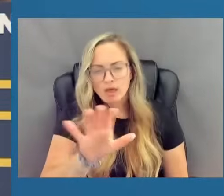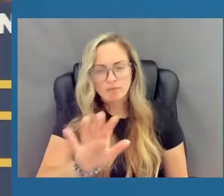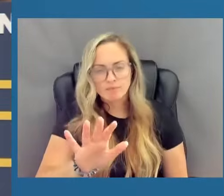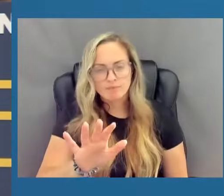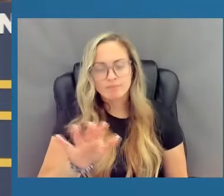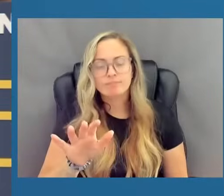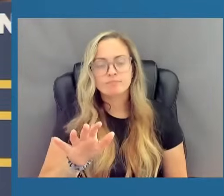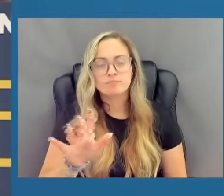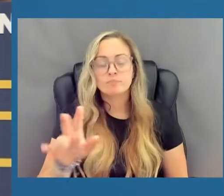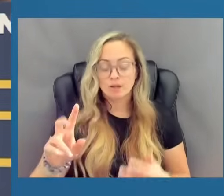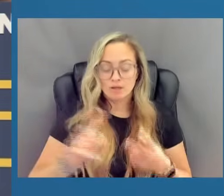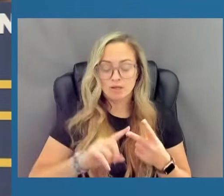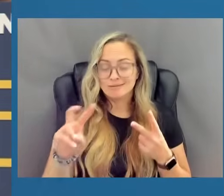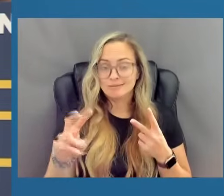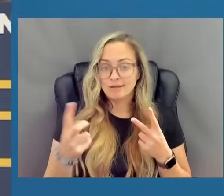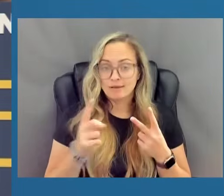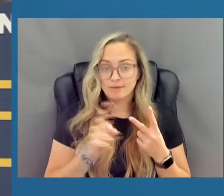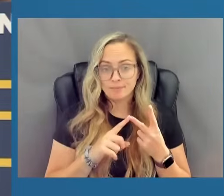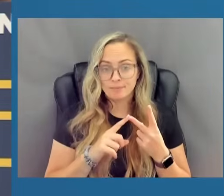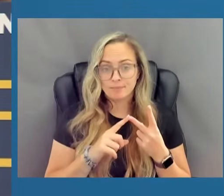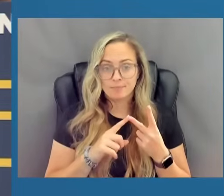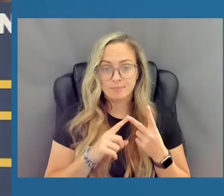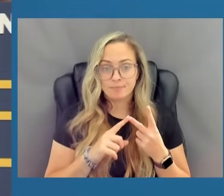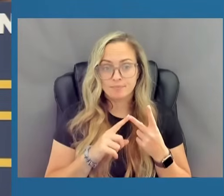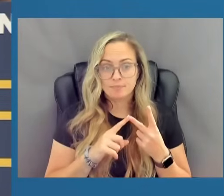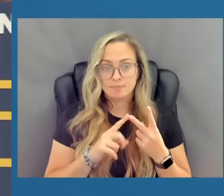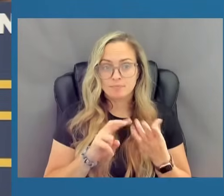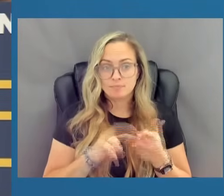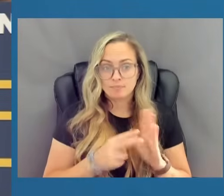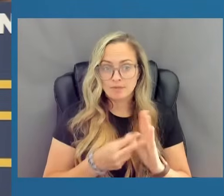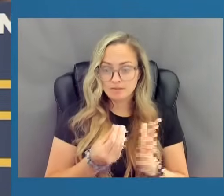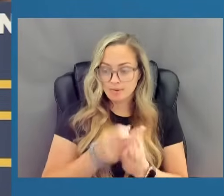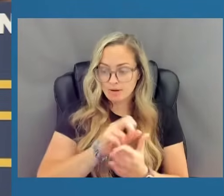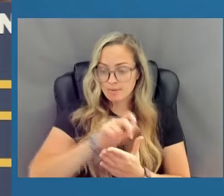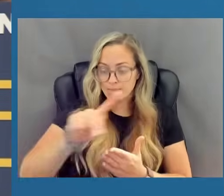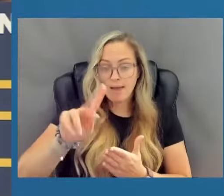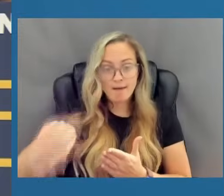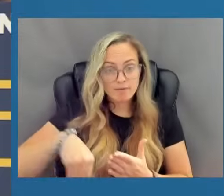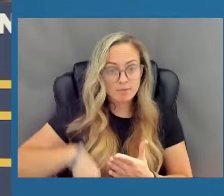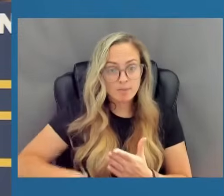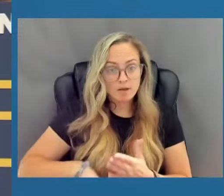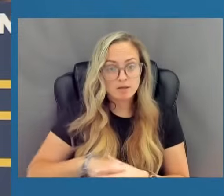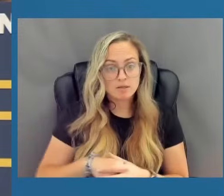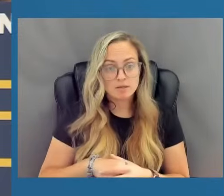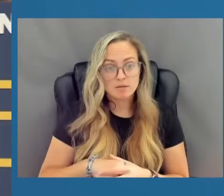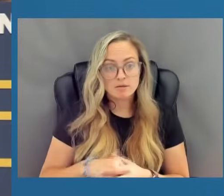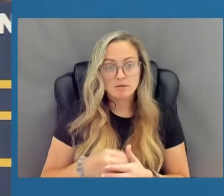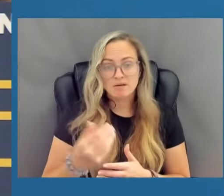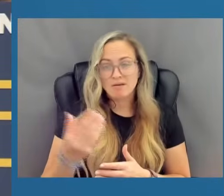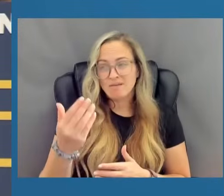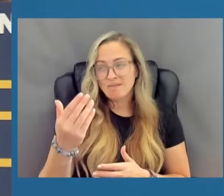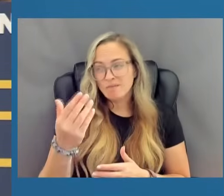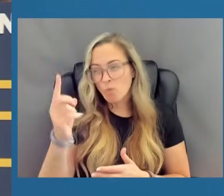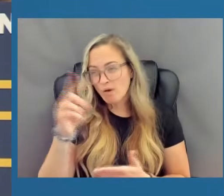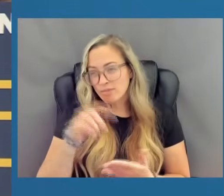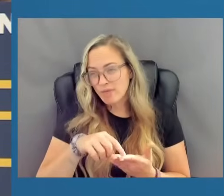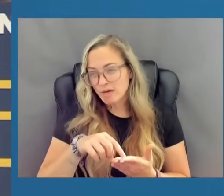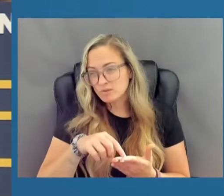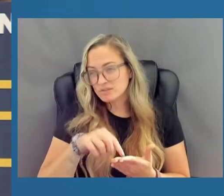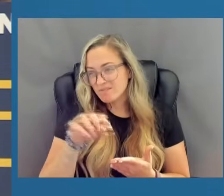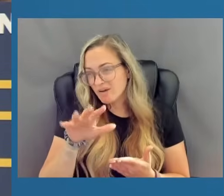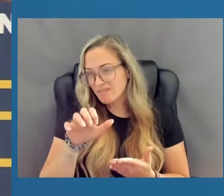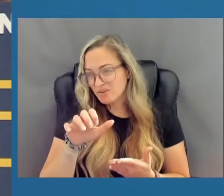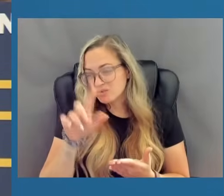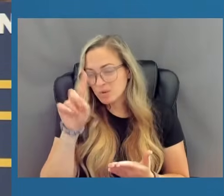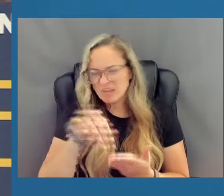And secondly, it puts money back in their pockets, about $1,500, $1,600 per child per